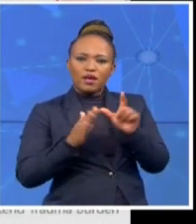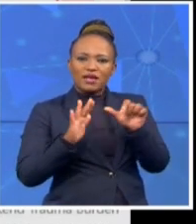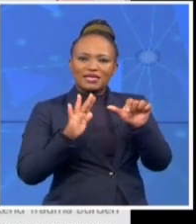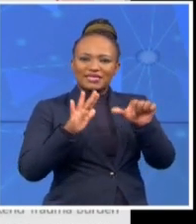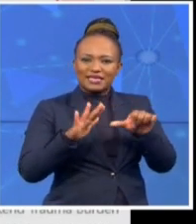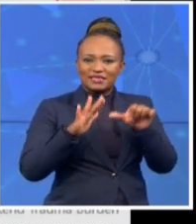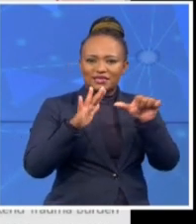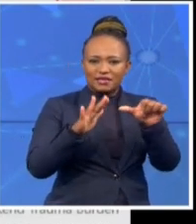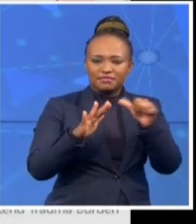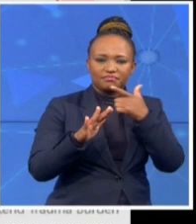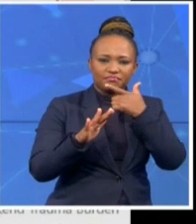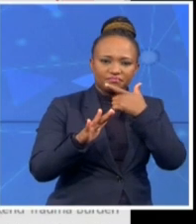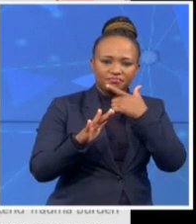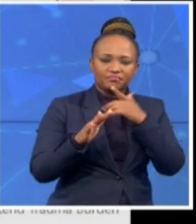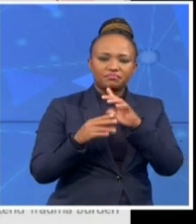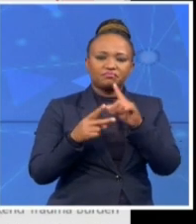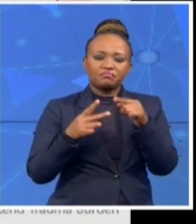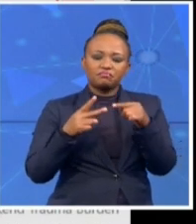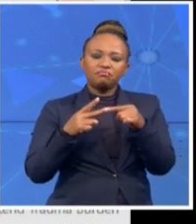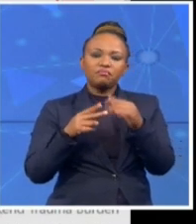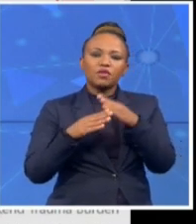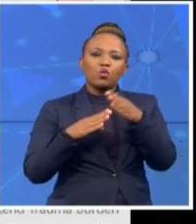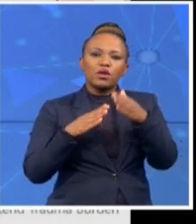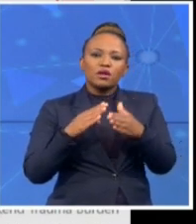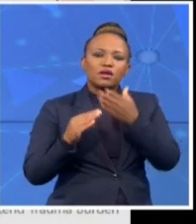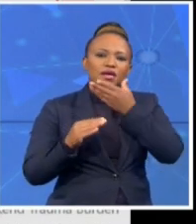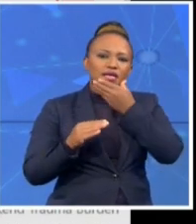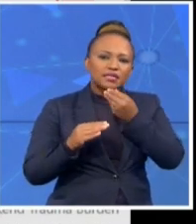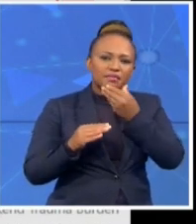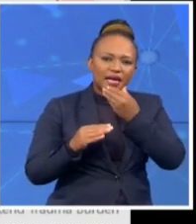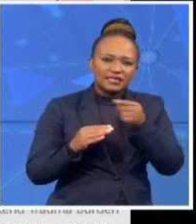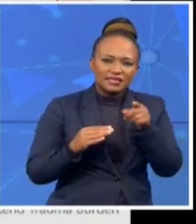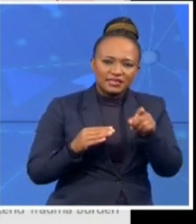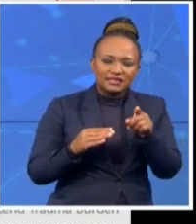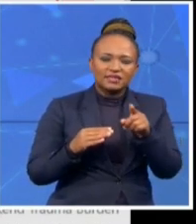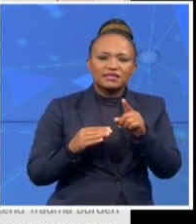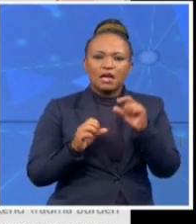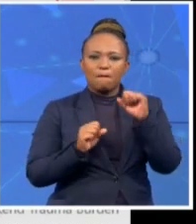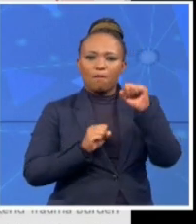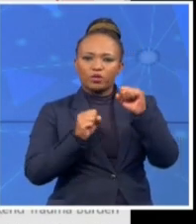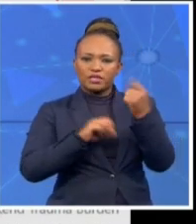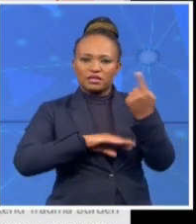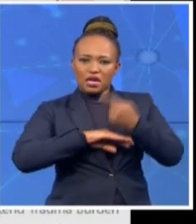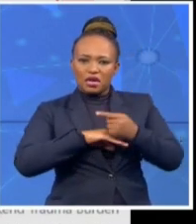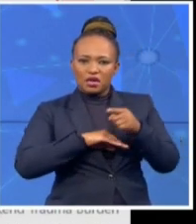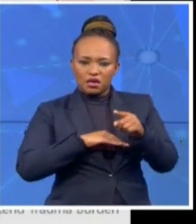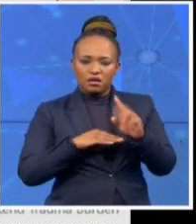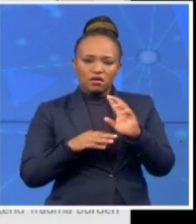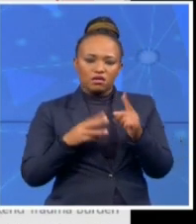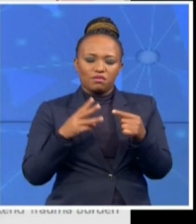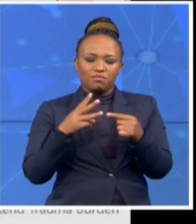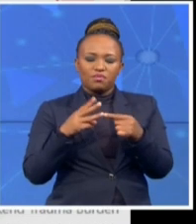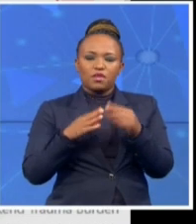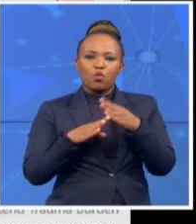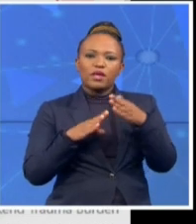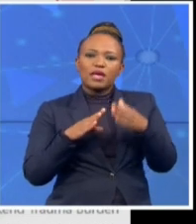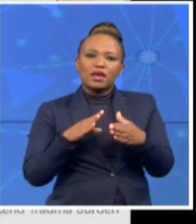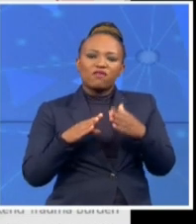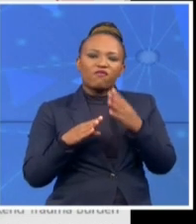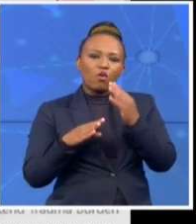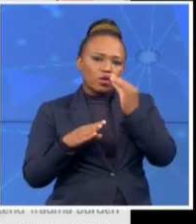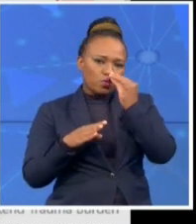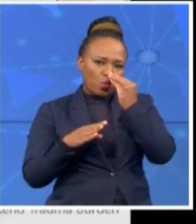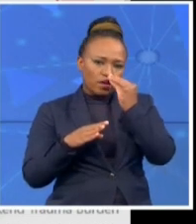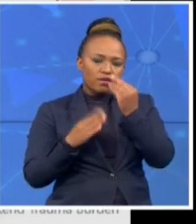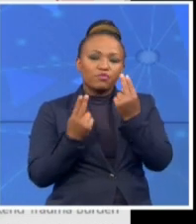where Christmas and Boxing Day together was on 25th and 26th, and then the weekend with New Year's Eve. So on absolute numbers, the New